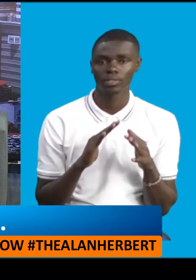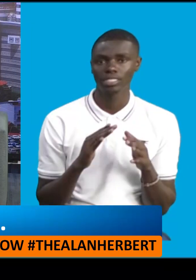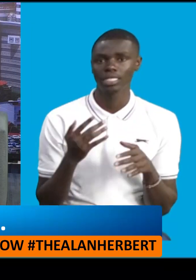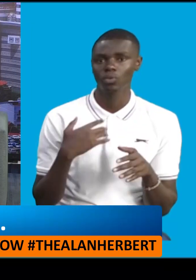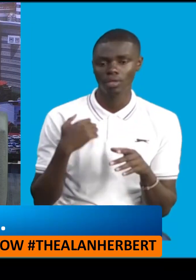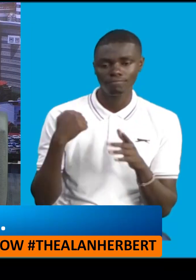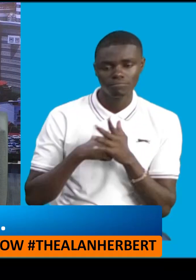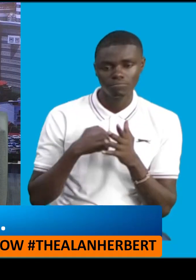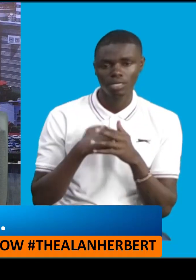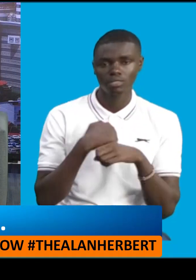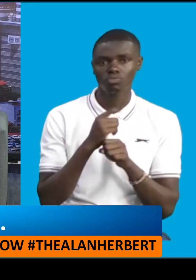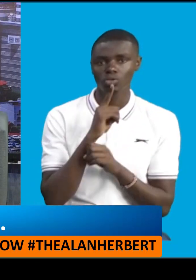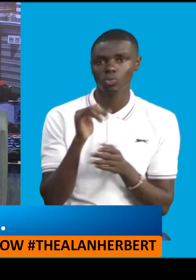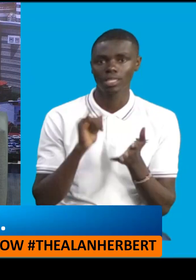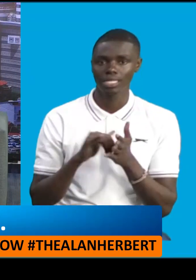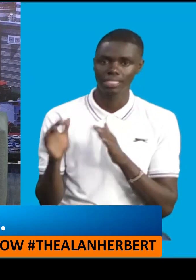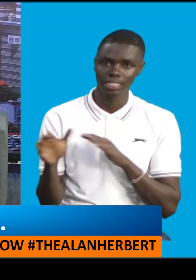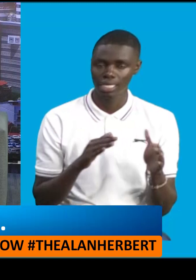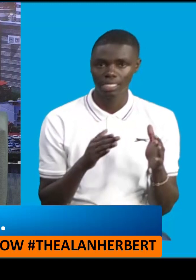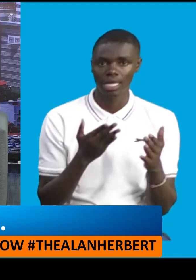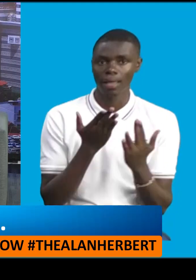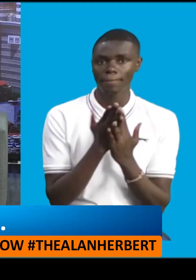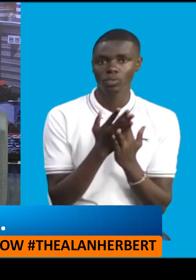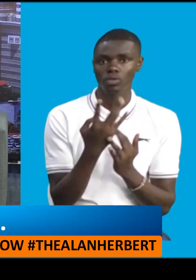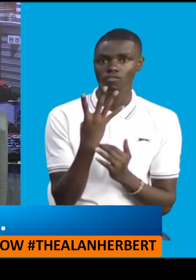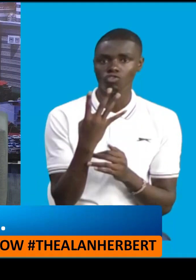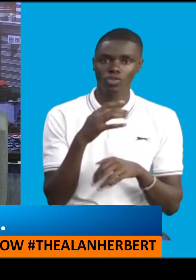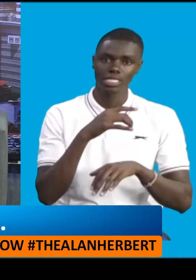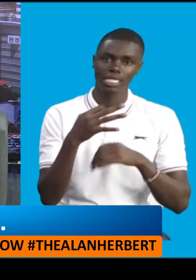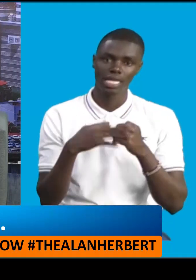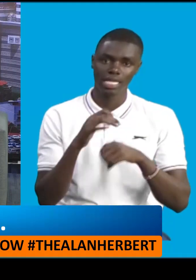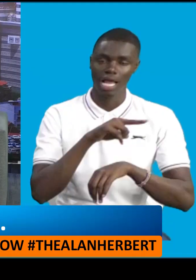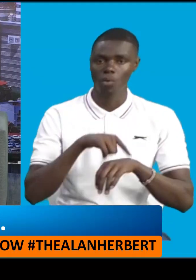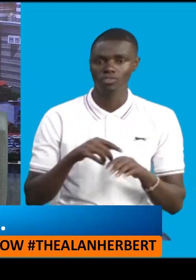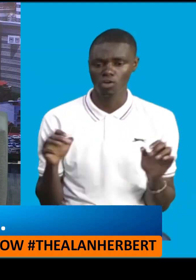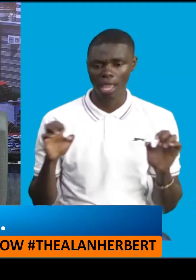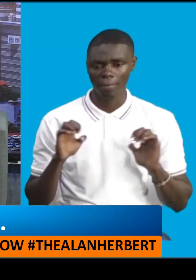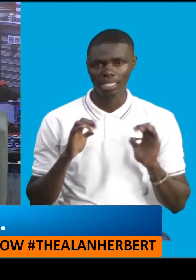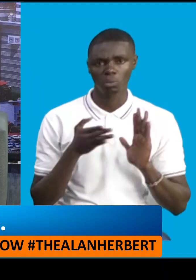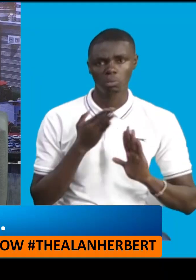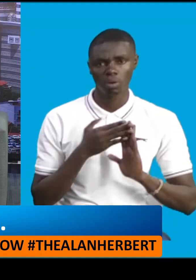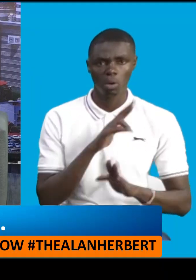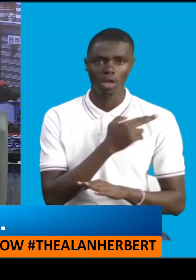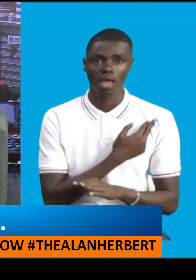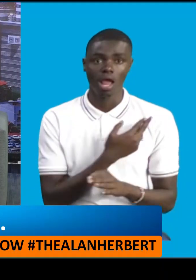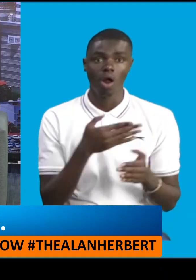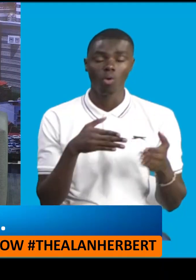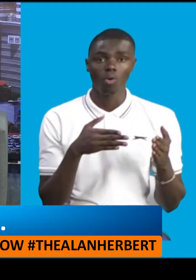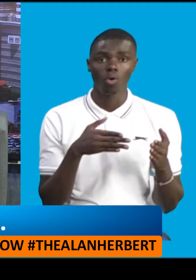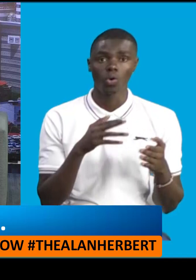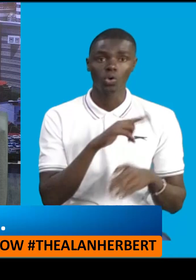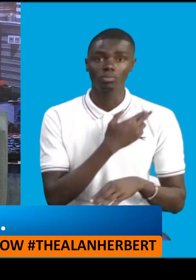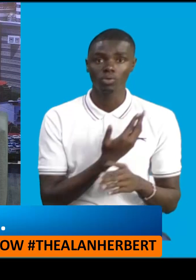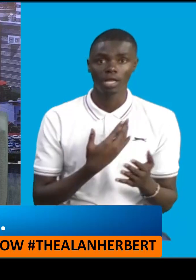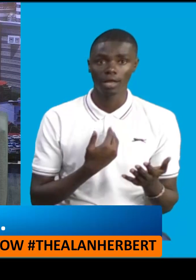approved. We are striving to make sure that is done within 48 hours. However, for emergencies, all hospitals have a way